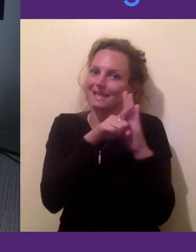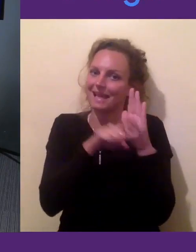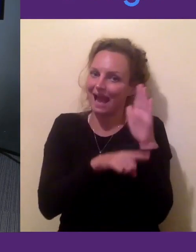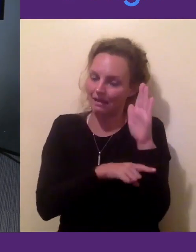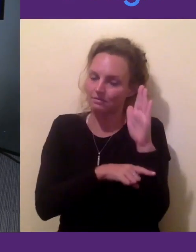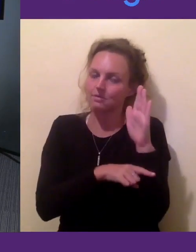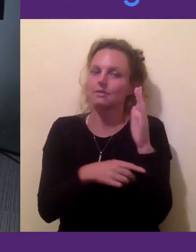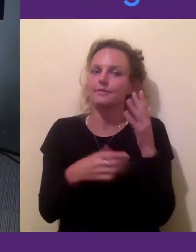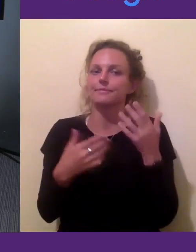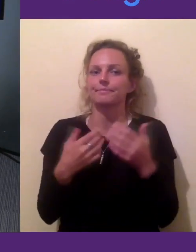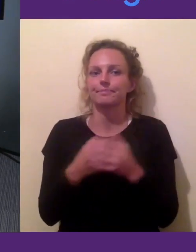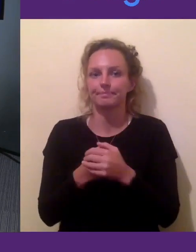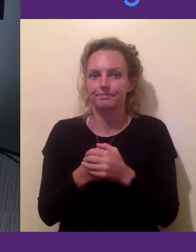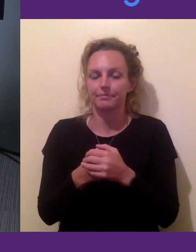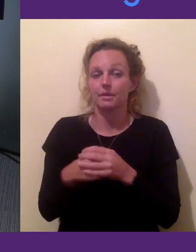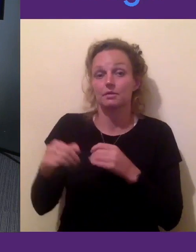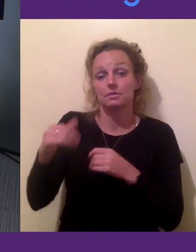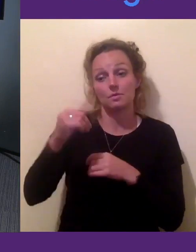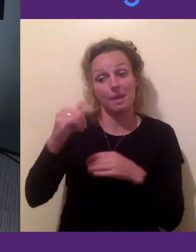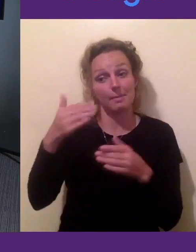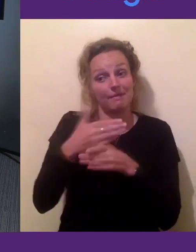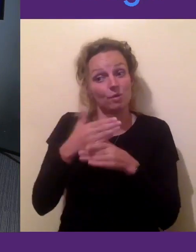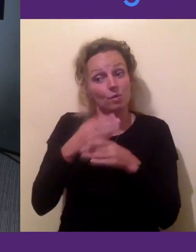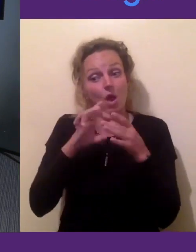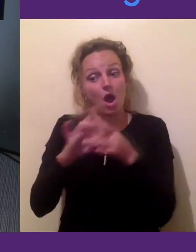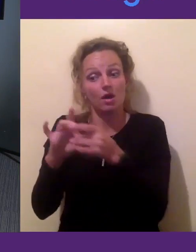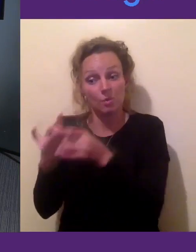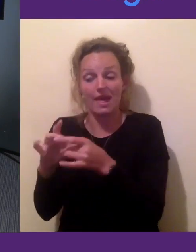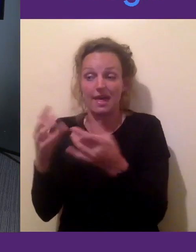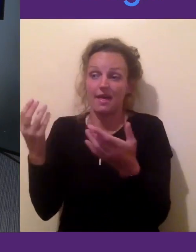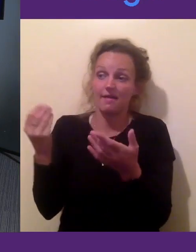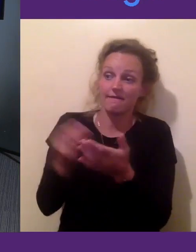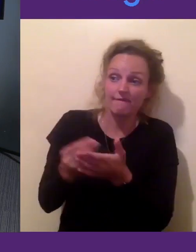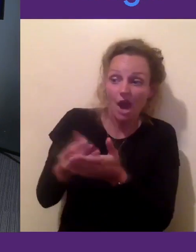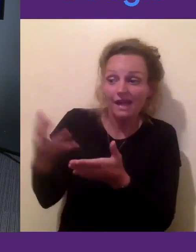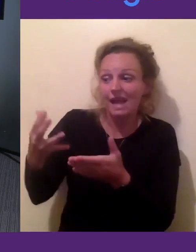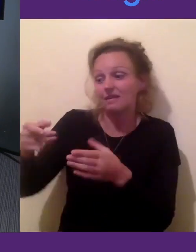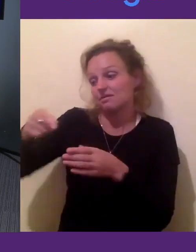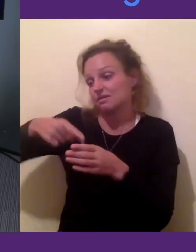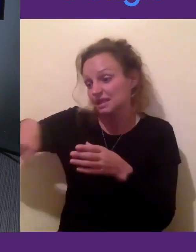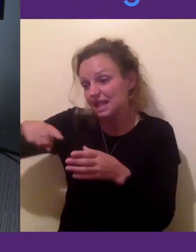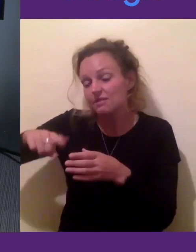So maybe if you work with finance sector, with broadcasting, I see James is